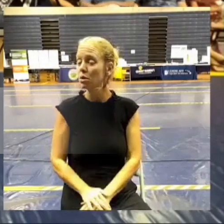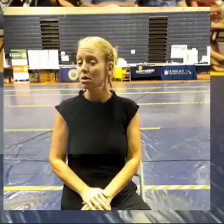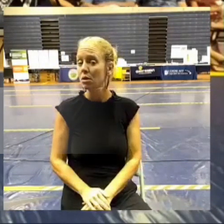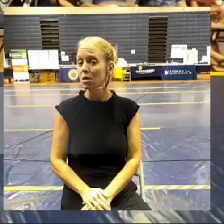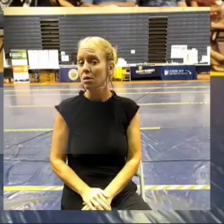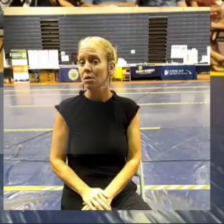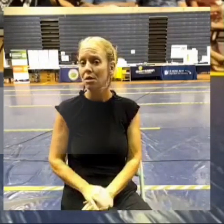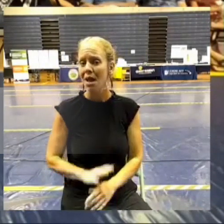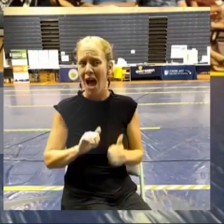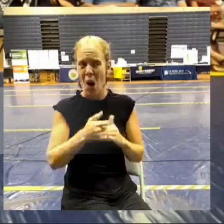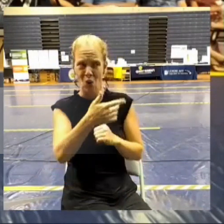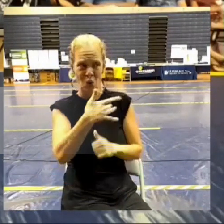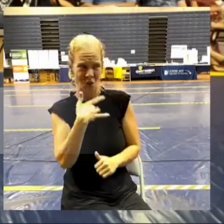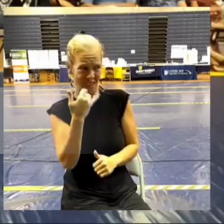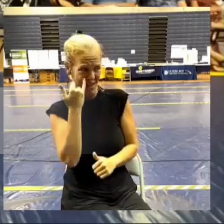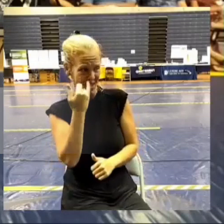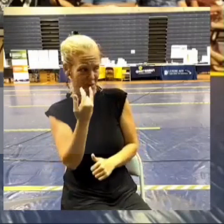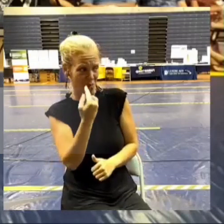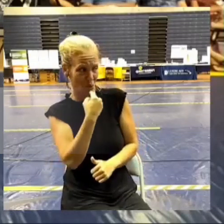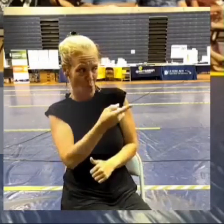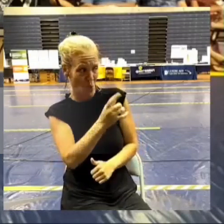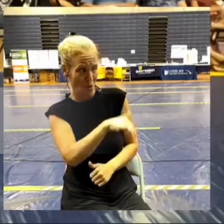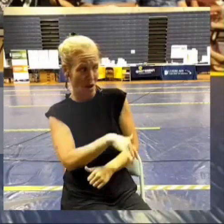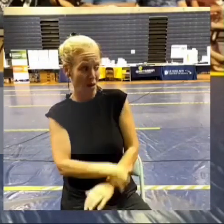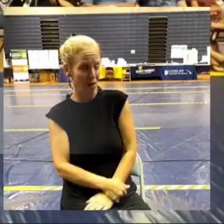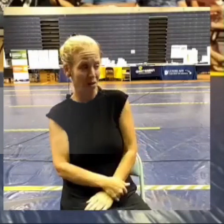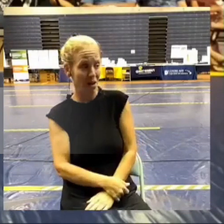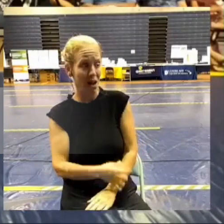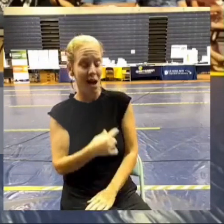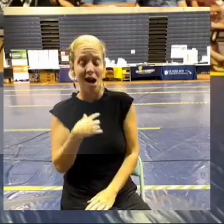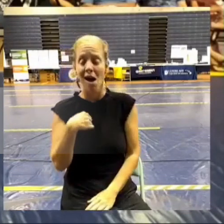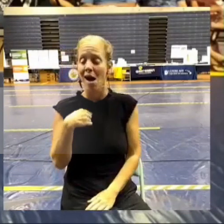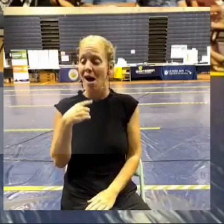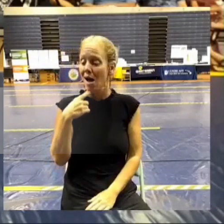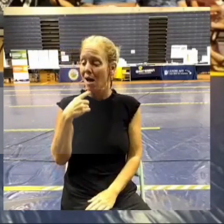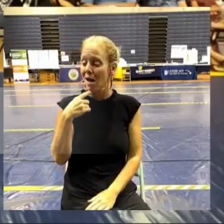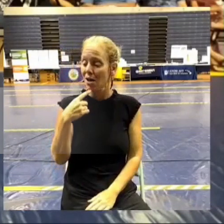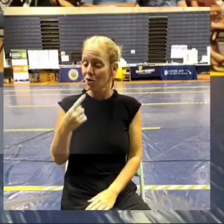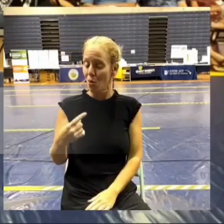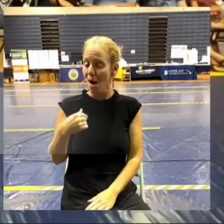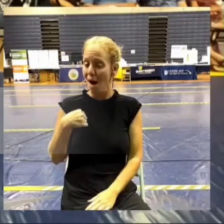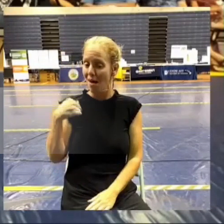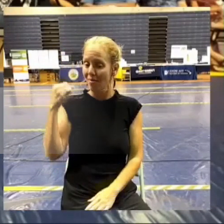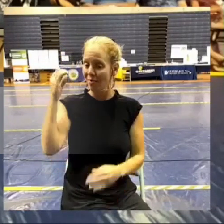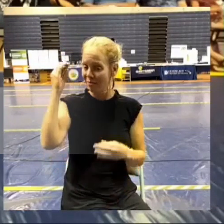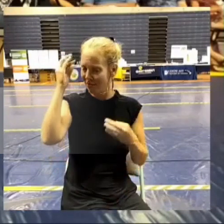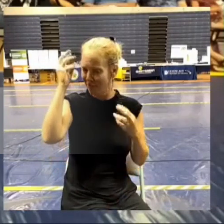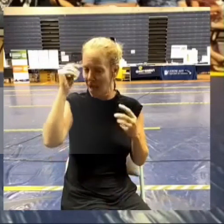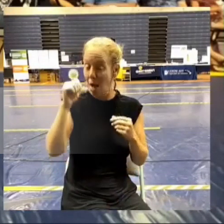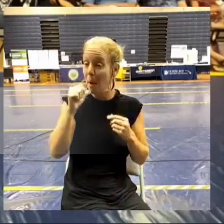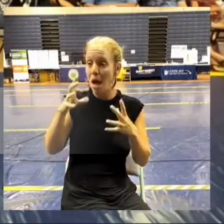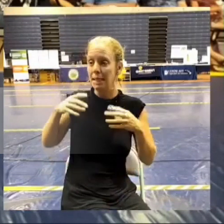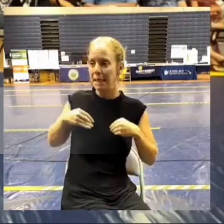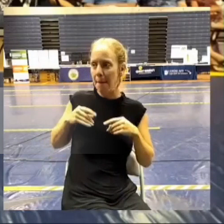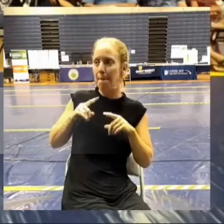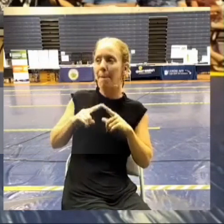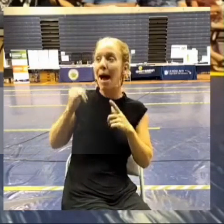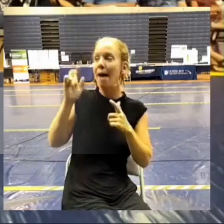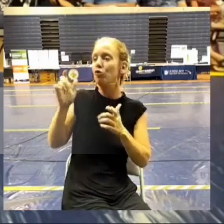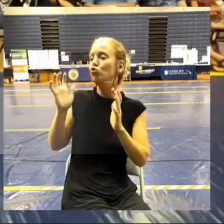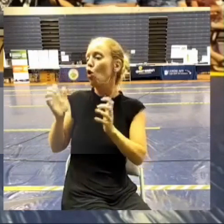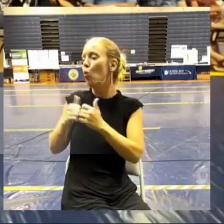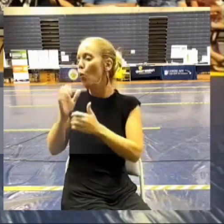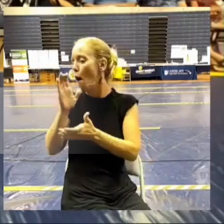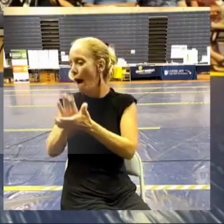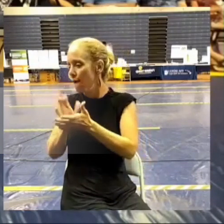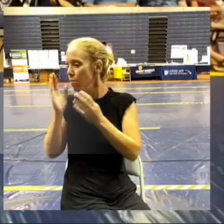How would you feel if you got told that? And then I told him, okay, so if I consider them, I'm not saying, if I